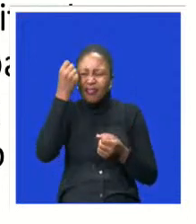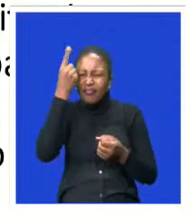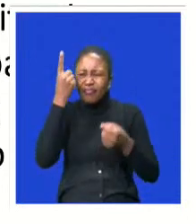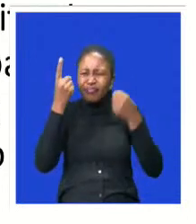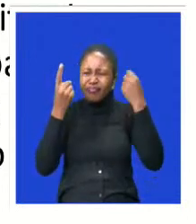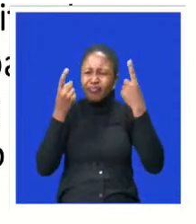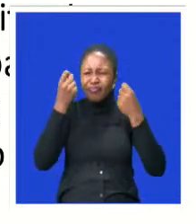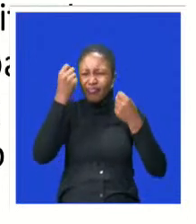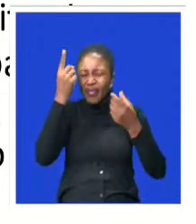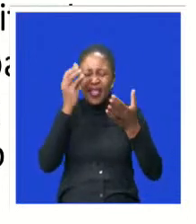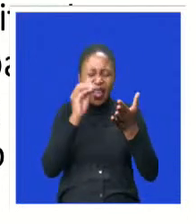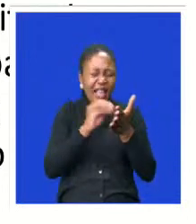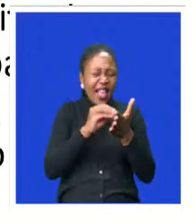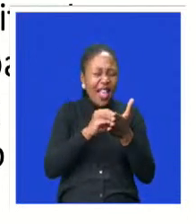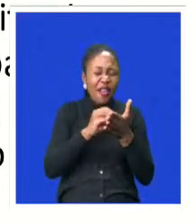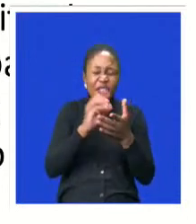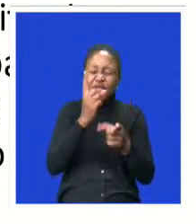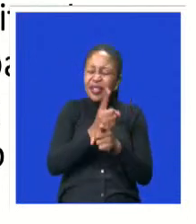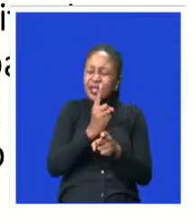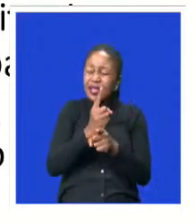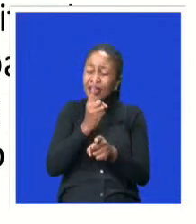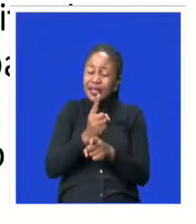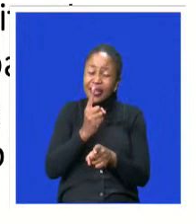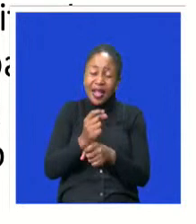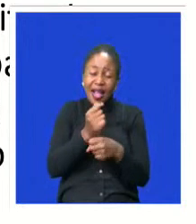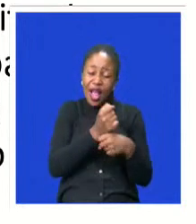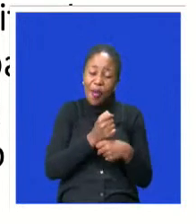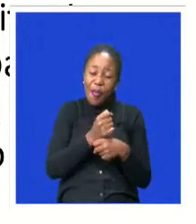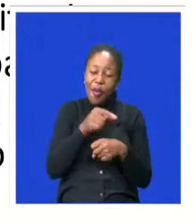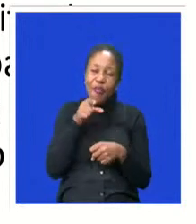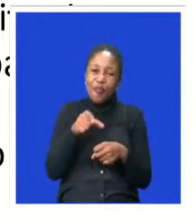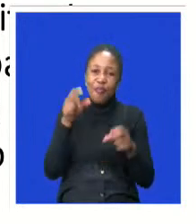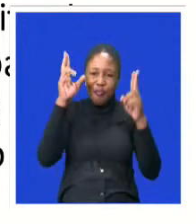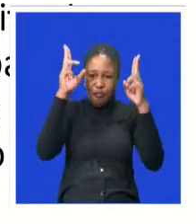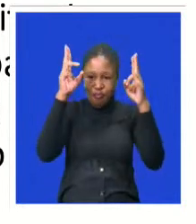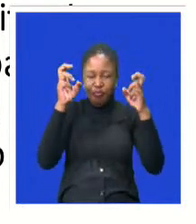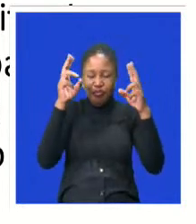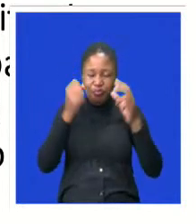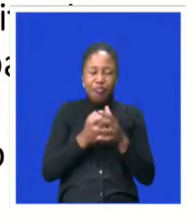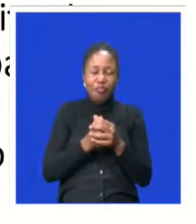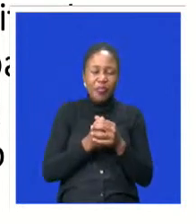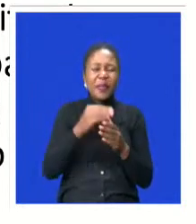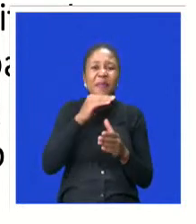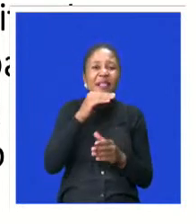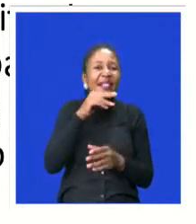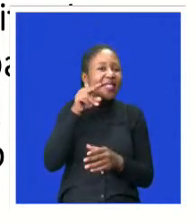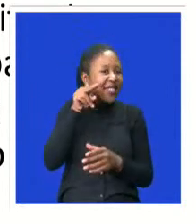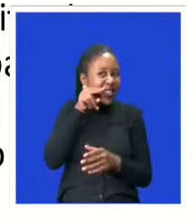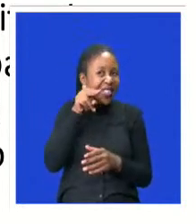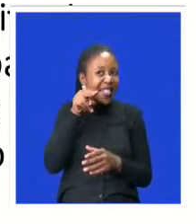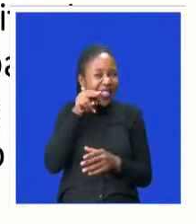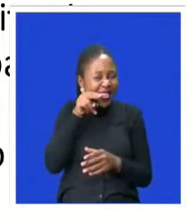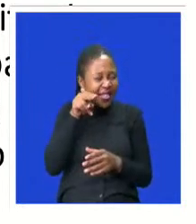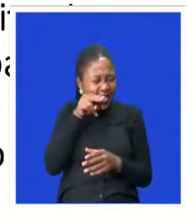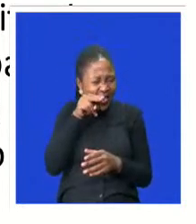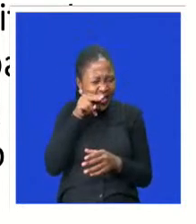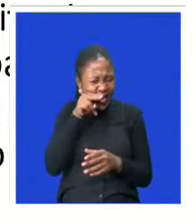to break it down into chunks that are easy to digest. Focus on